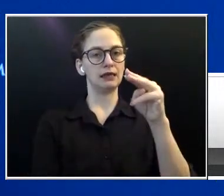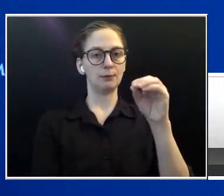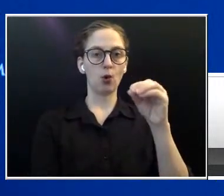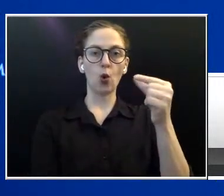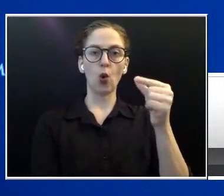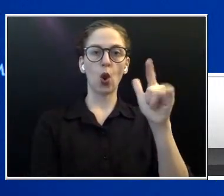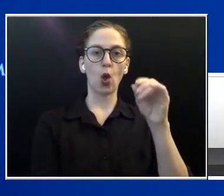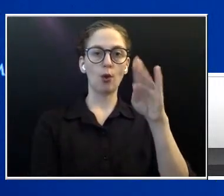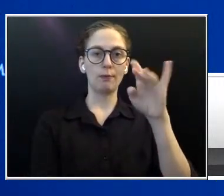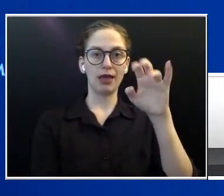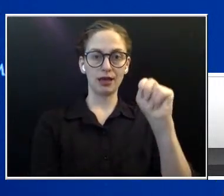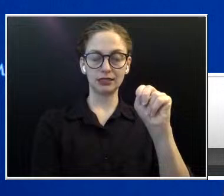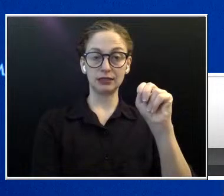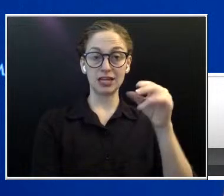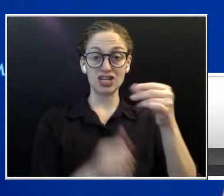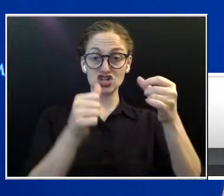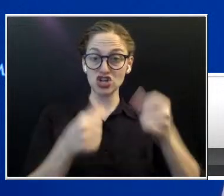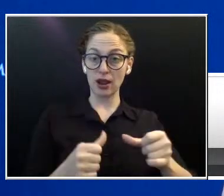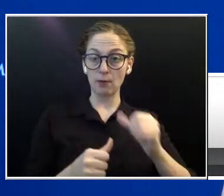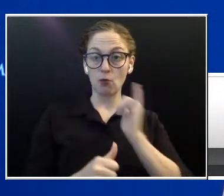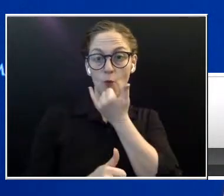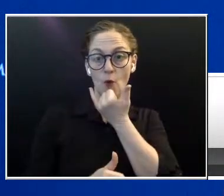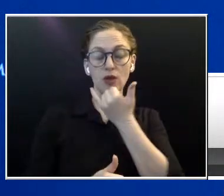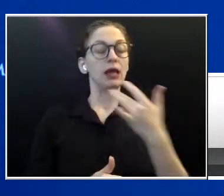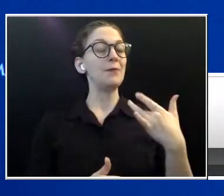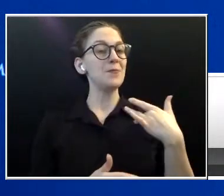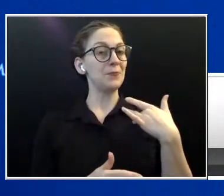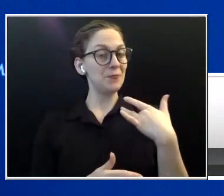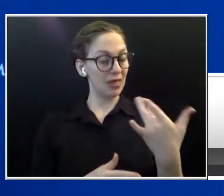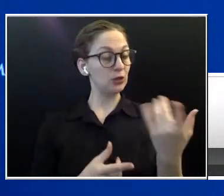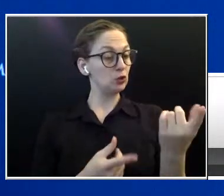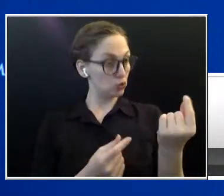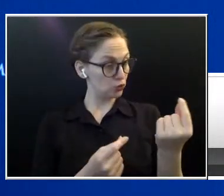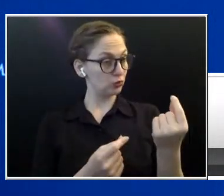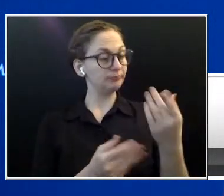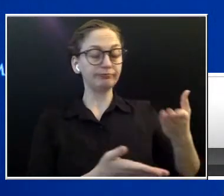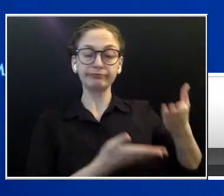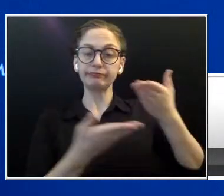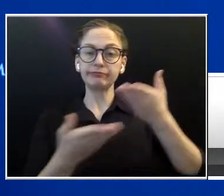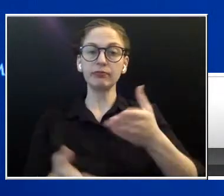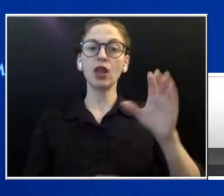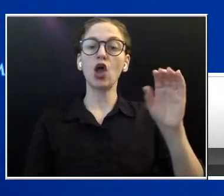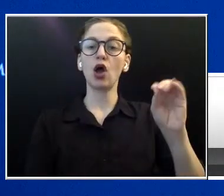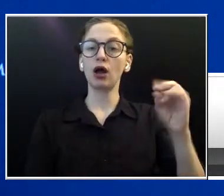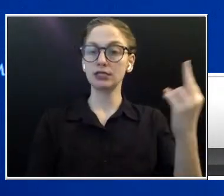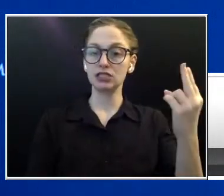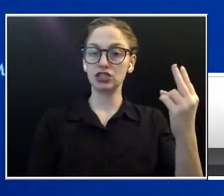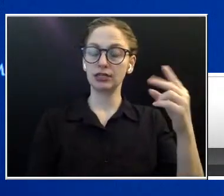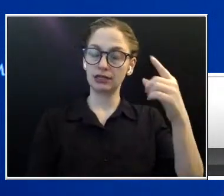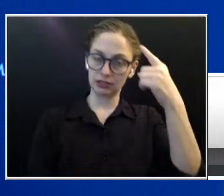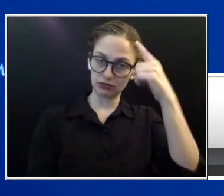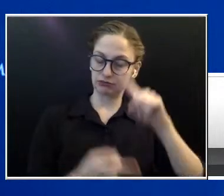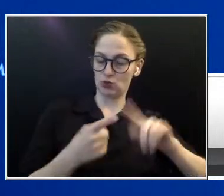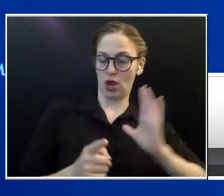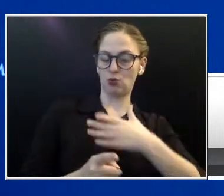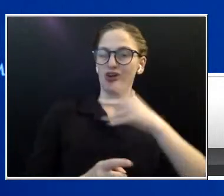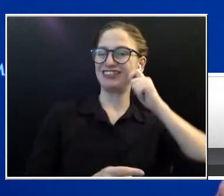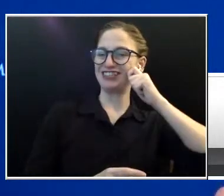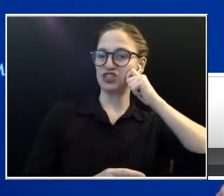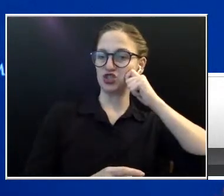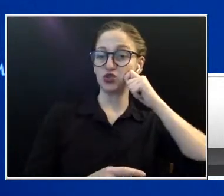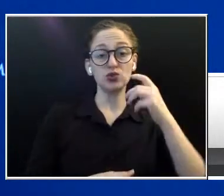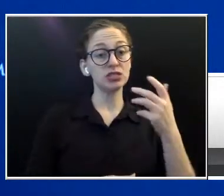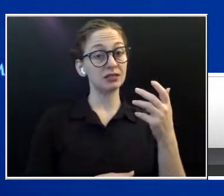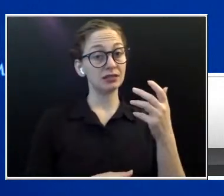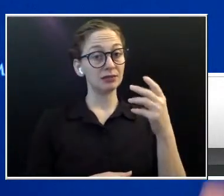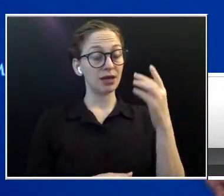oxygen to our tissues. This abnormal protein, hemoglobin, from the genetic abnormality causes